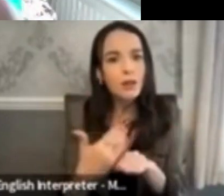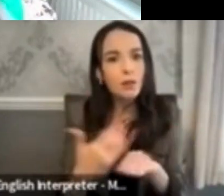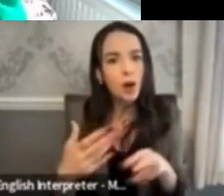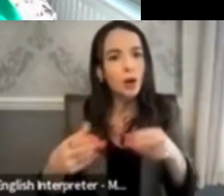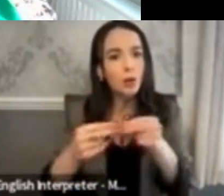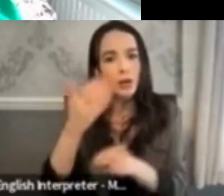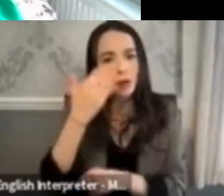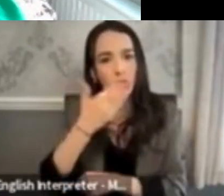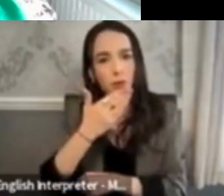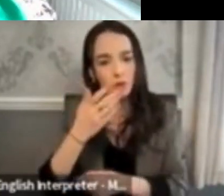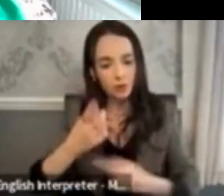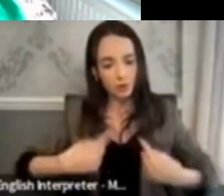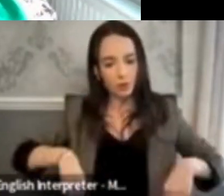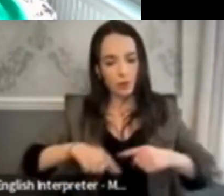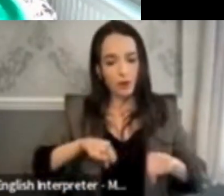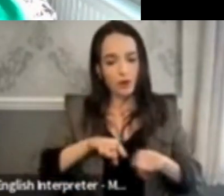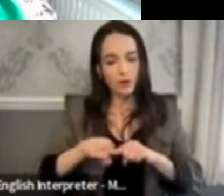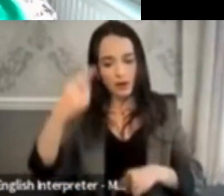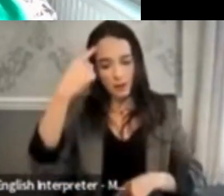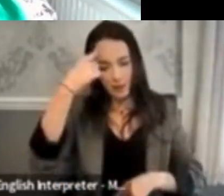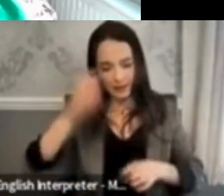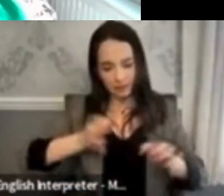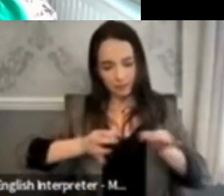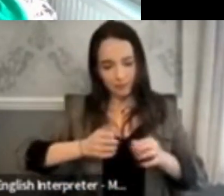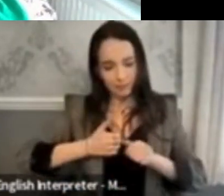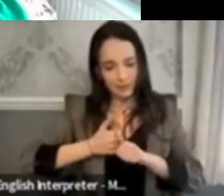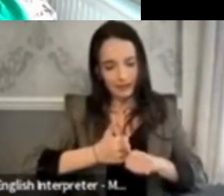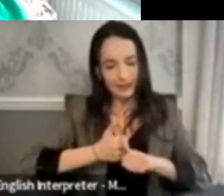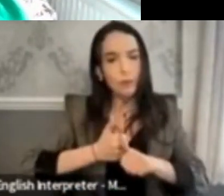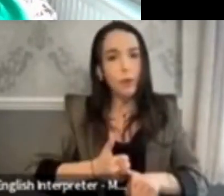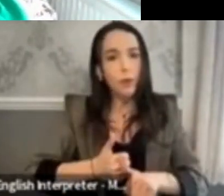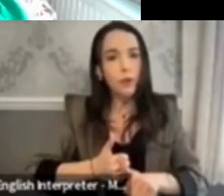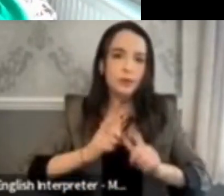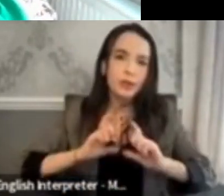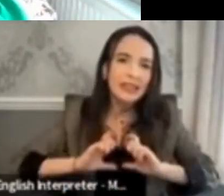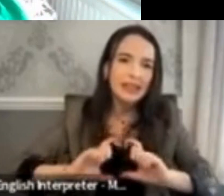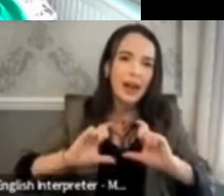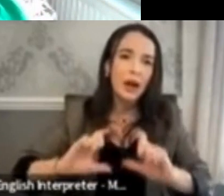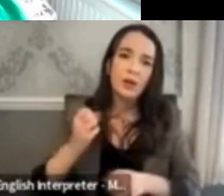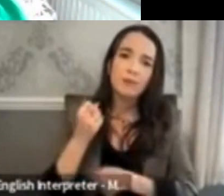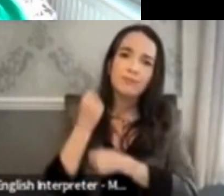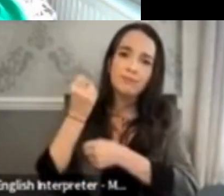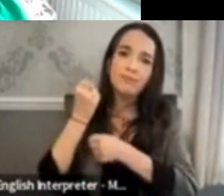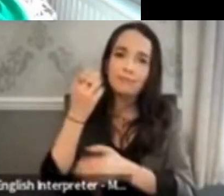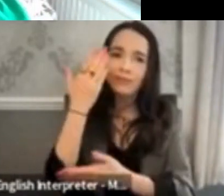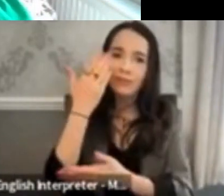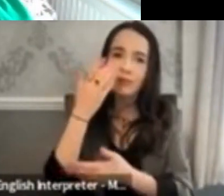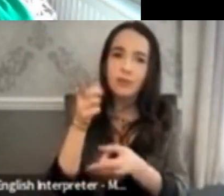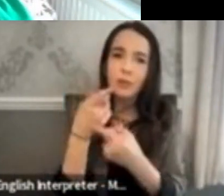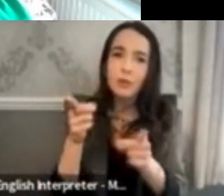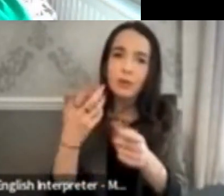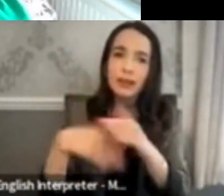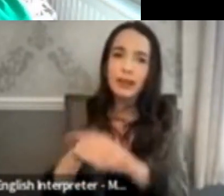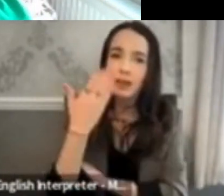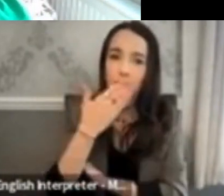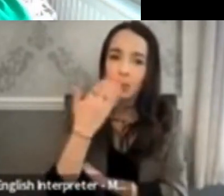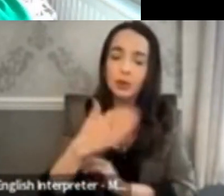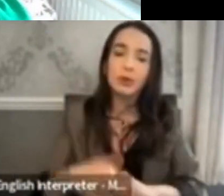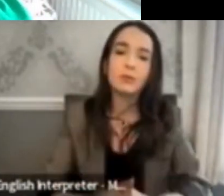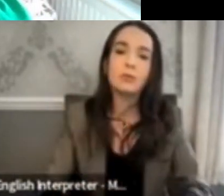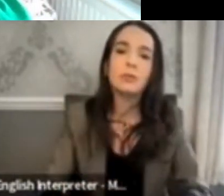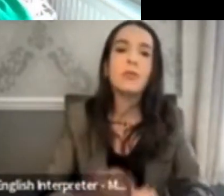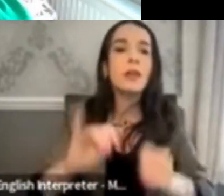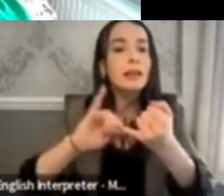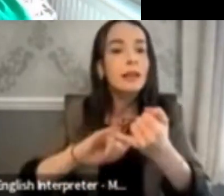what the strategic support around that we could build to help continue advocating for music in schools. Stefano, while I've got